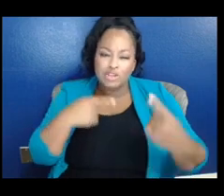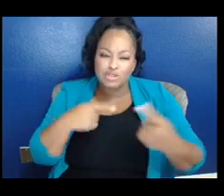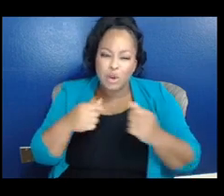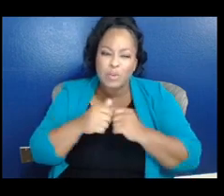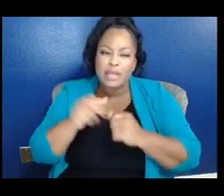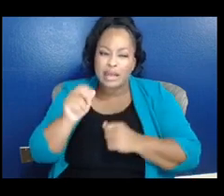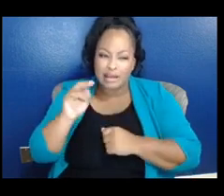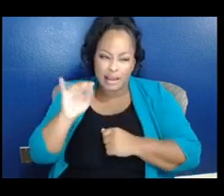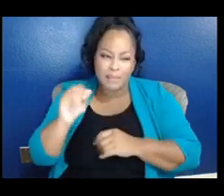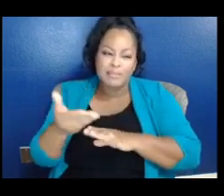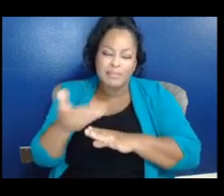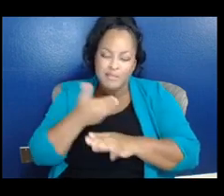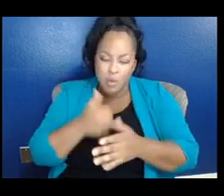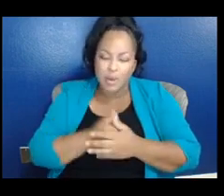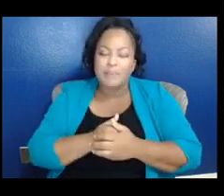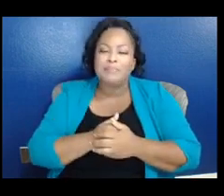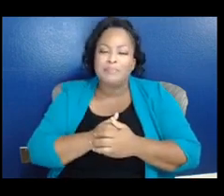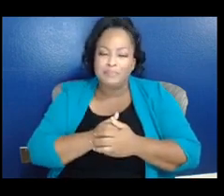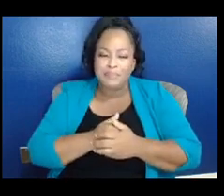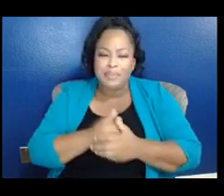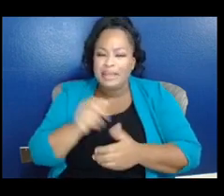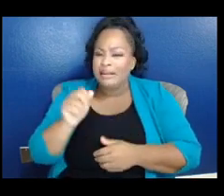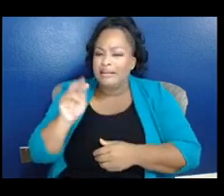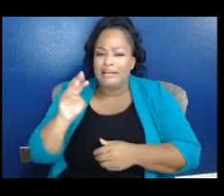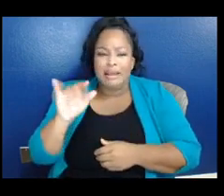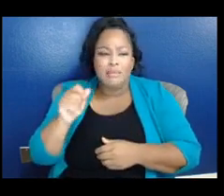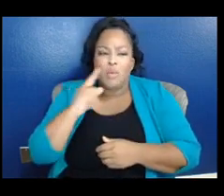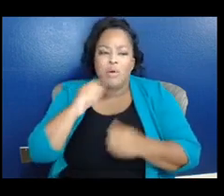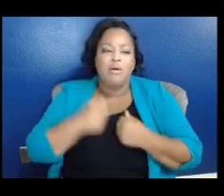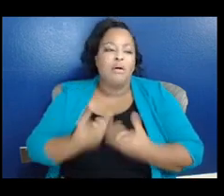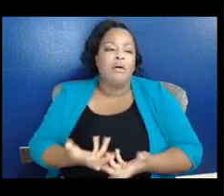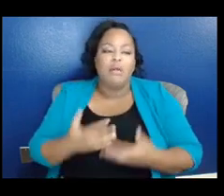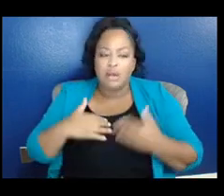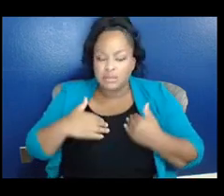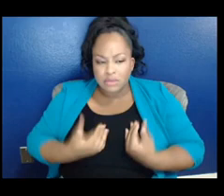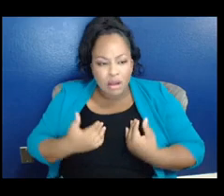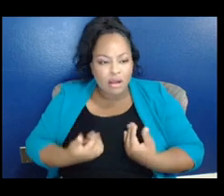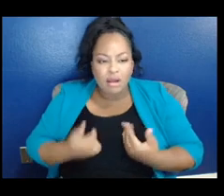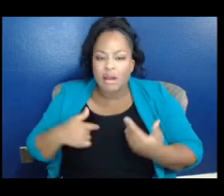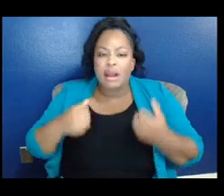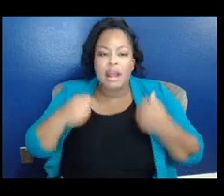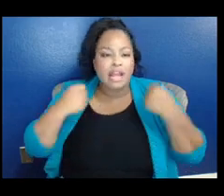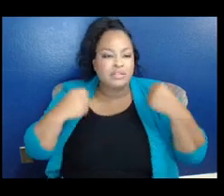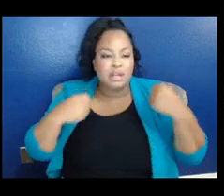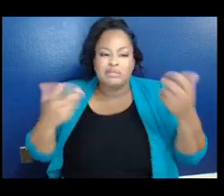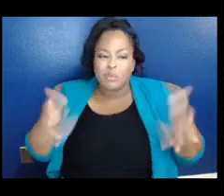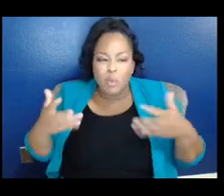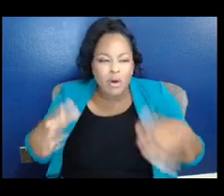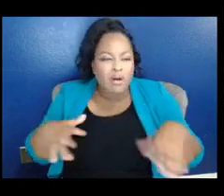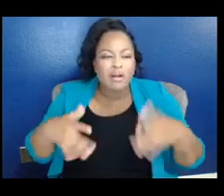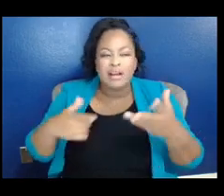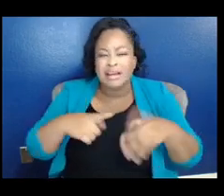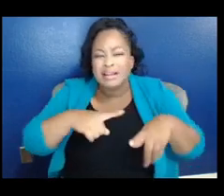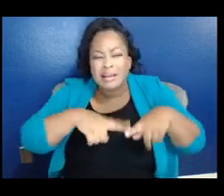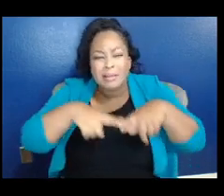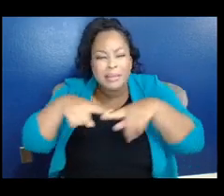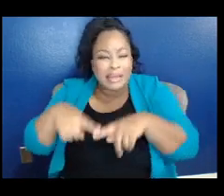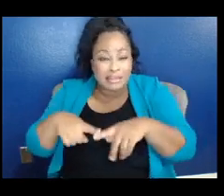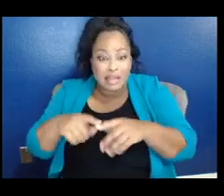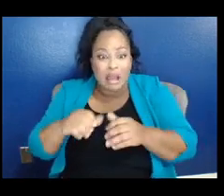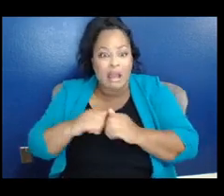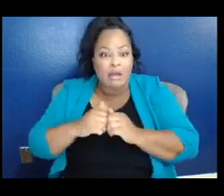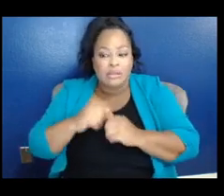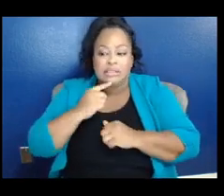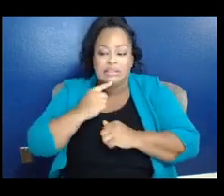struggled with anemia before. And anemia, it will just wipe you out. It will wear you out. You won't want to exercise. You know, depending on